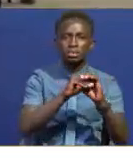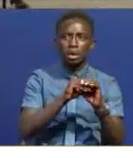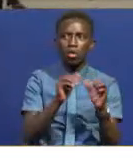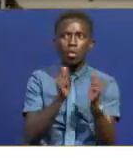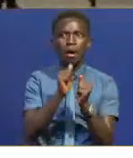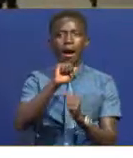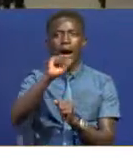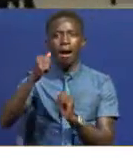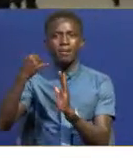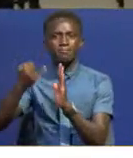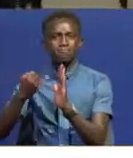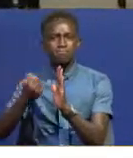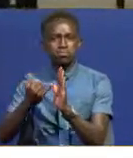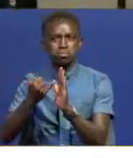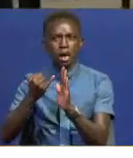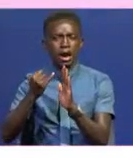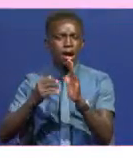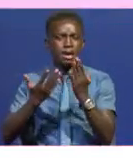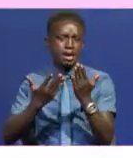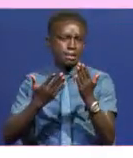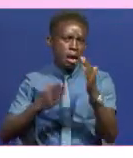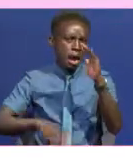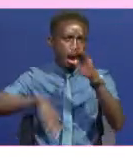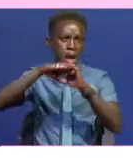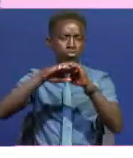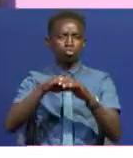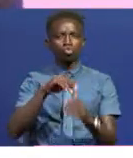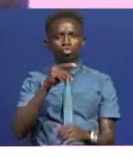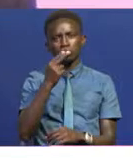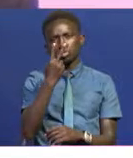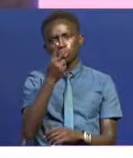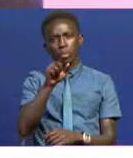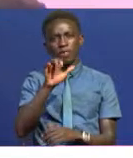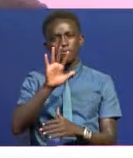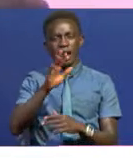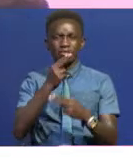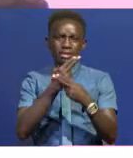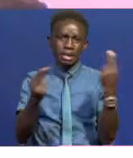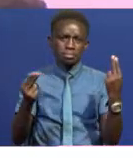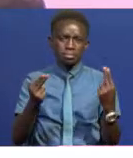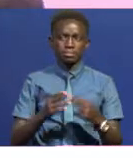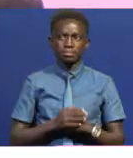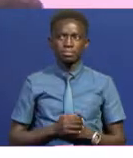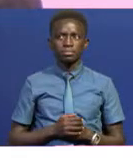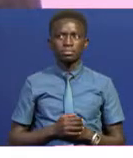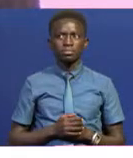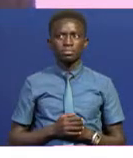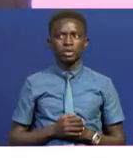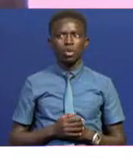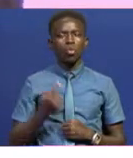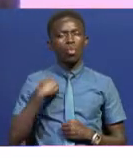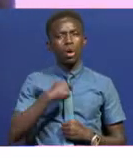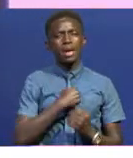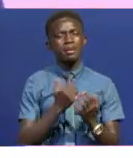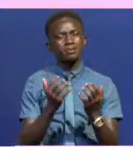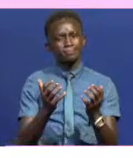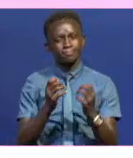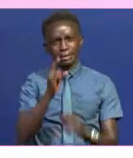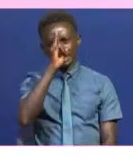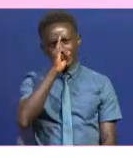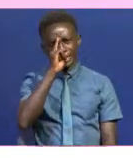by up to 2.5 times. We now need to start seriously thinking about